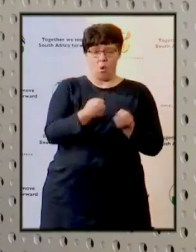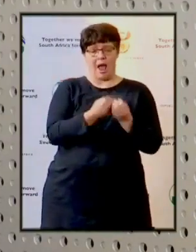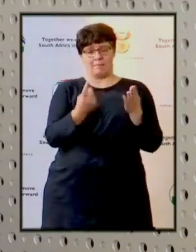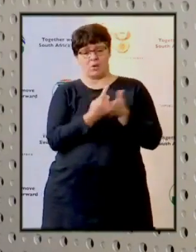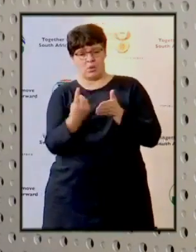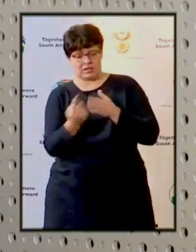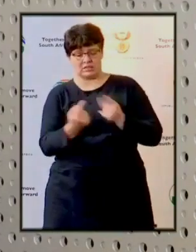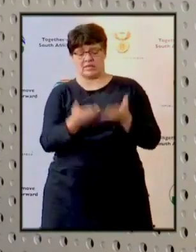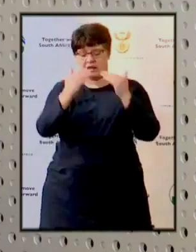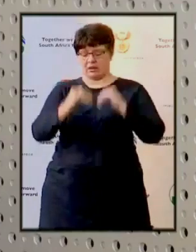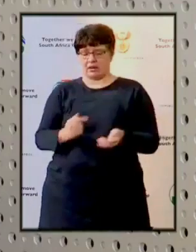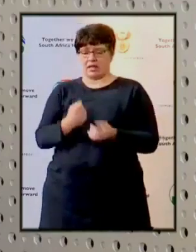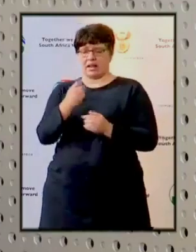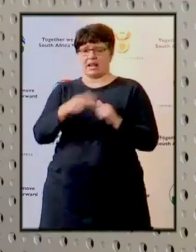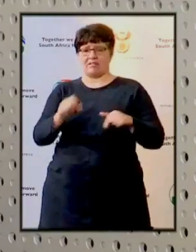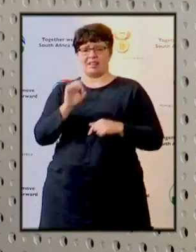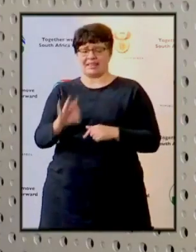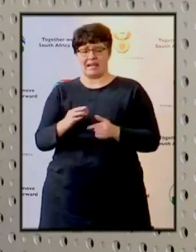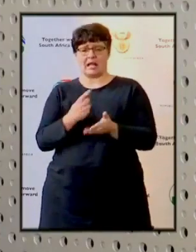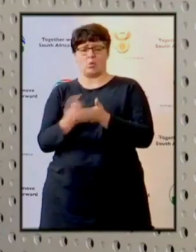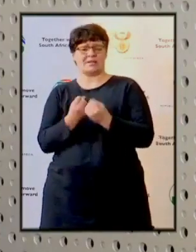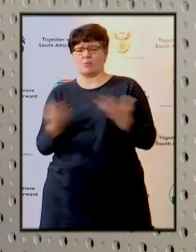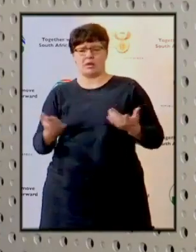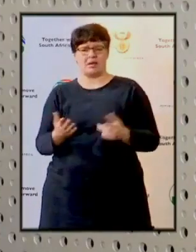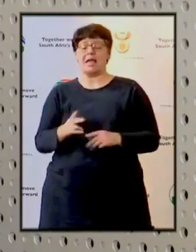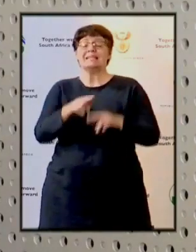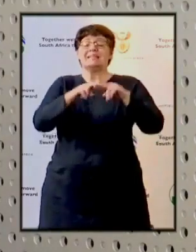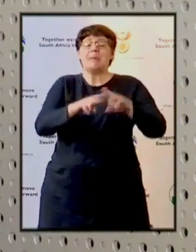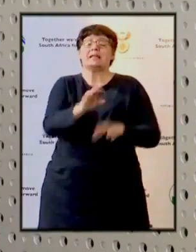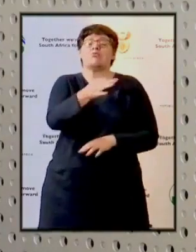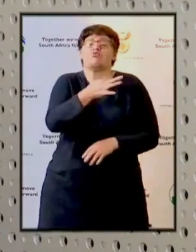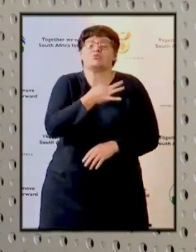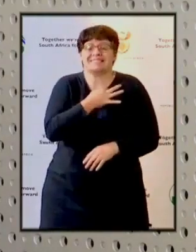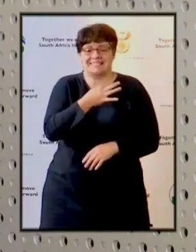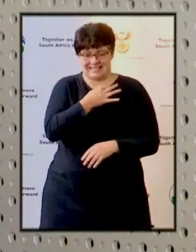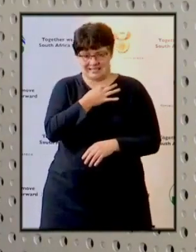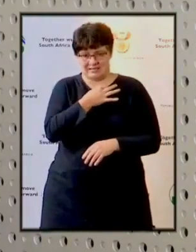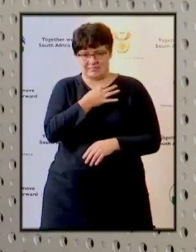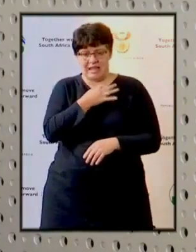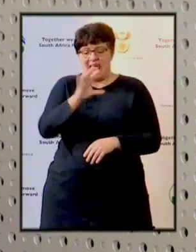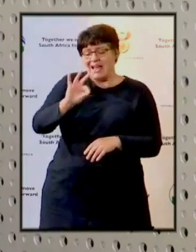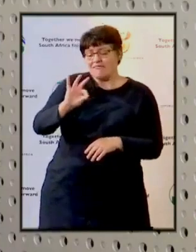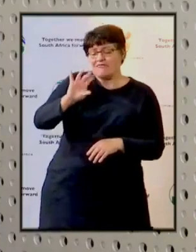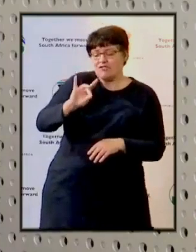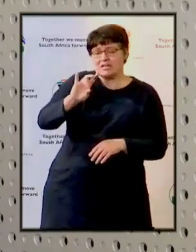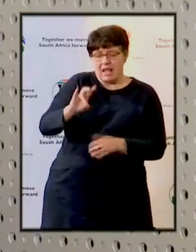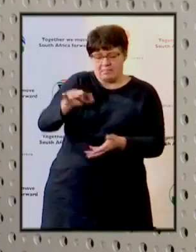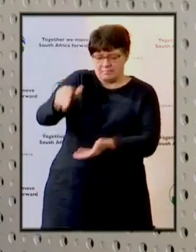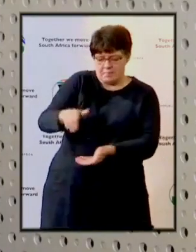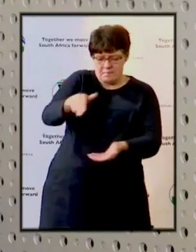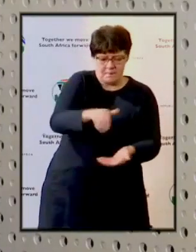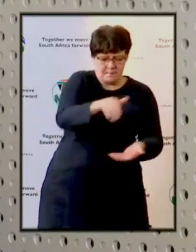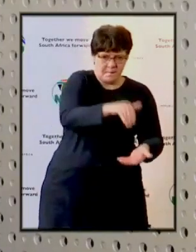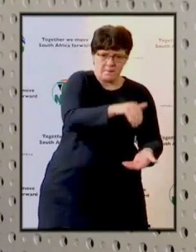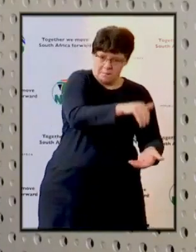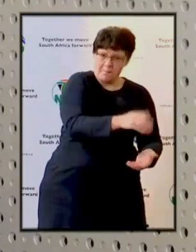to a further level. It's a risk-based approach. It looks every day we collect information on the